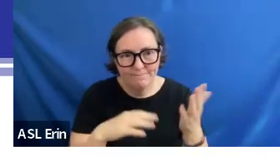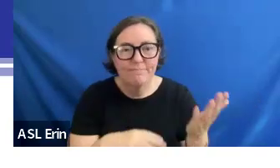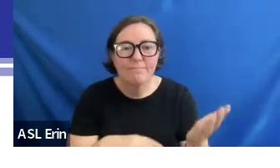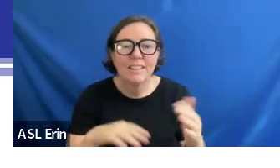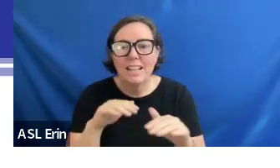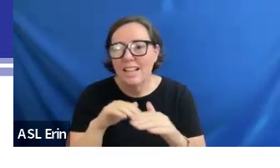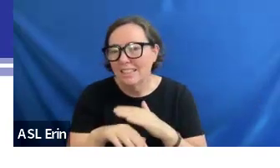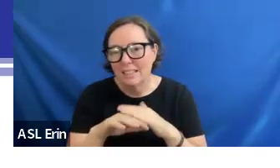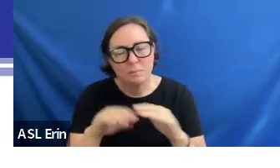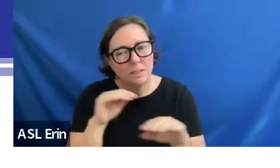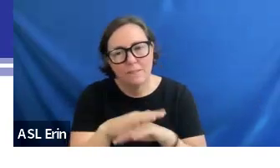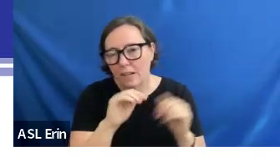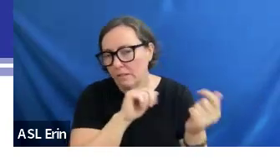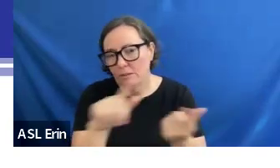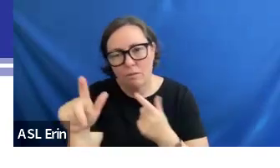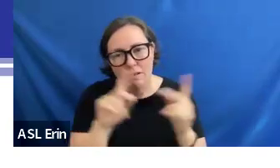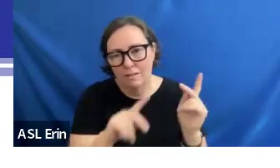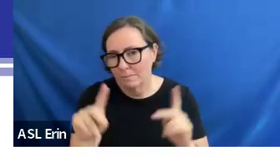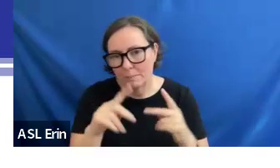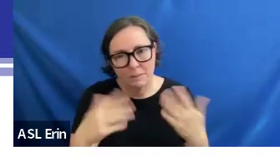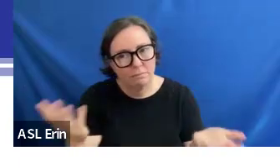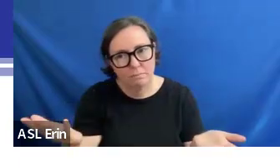Accessibility affects everyone. It's a